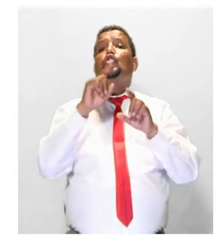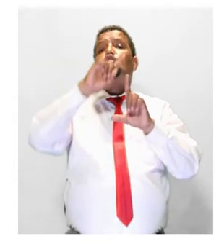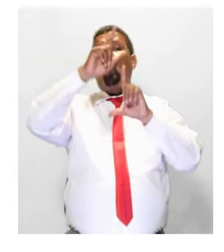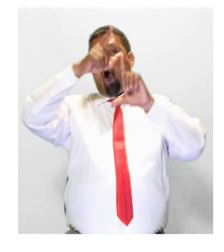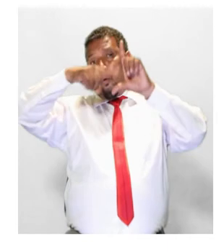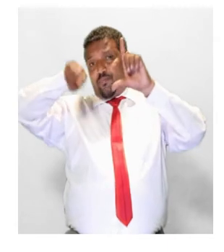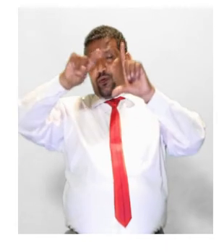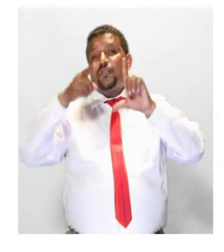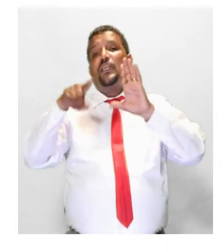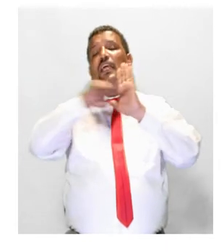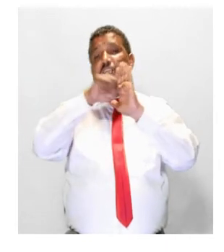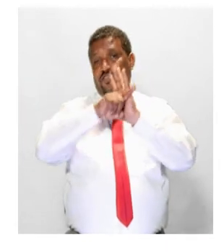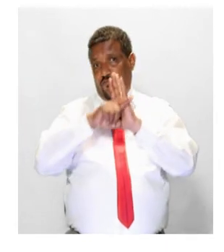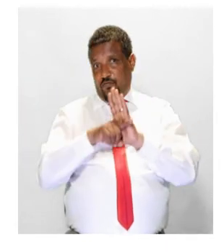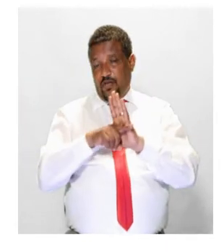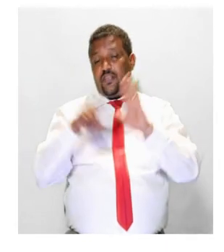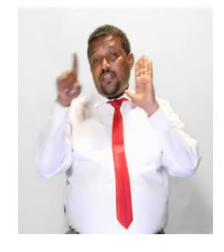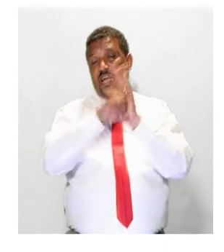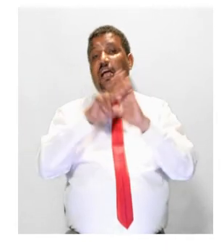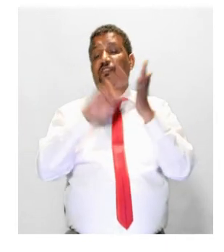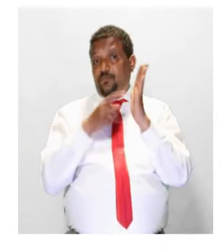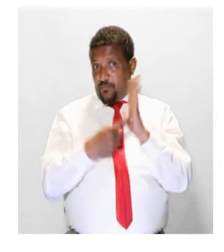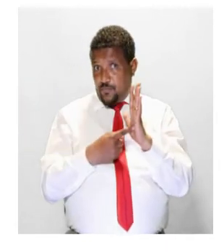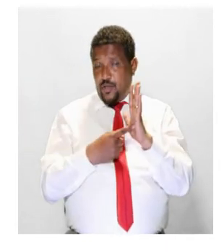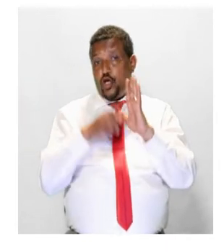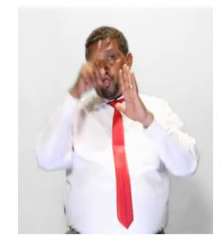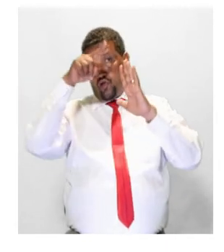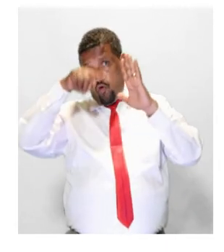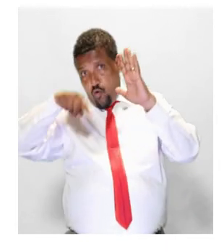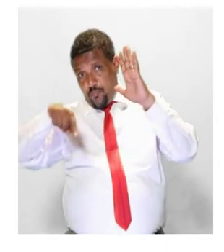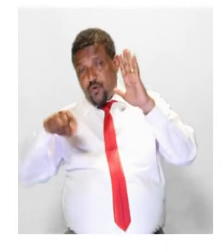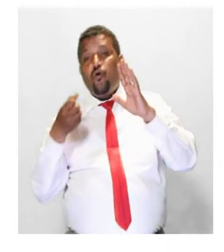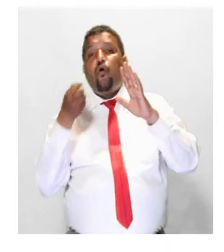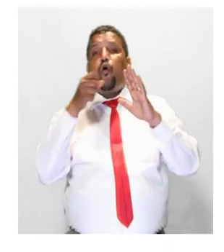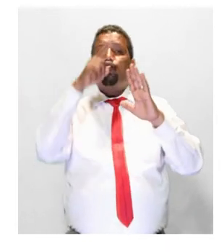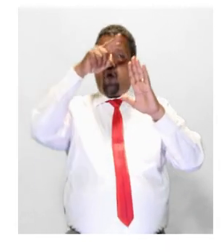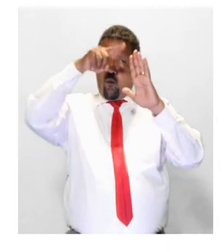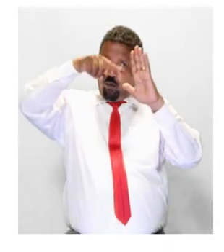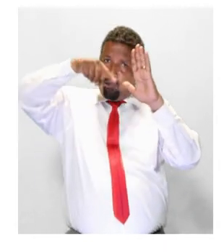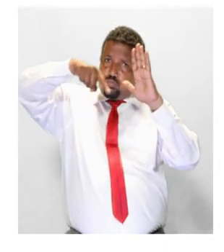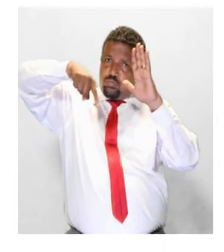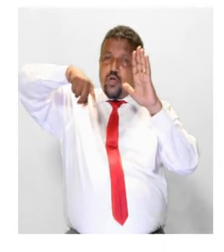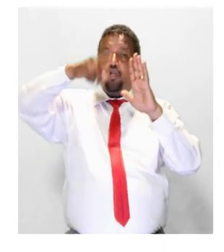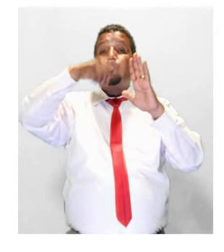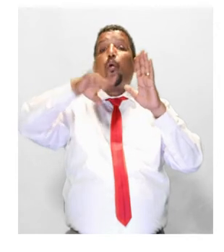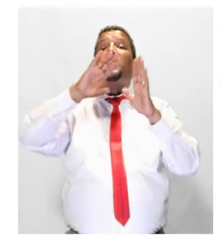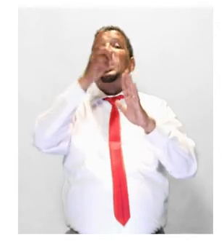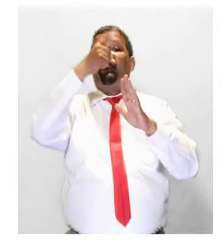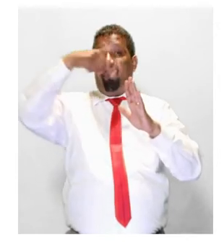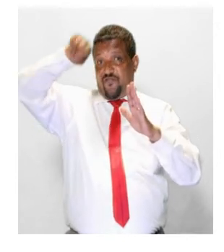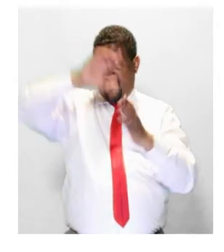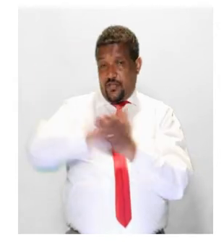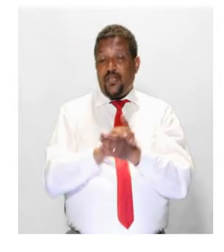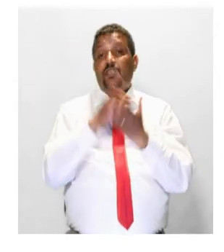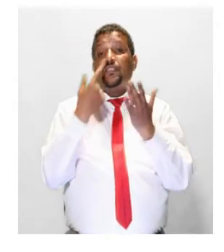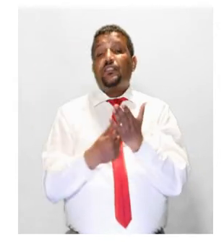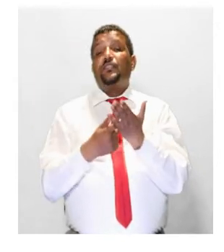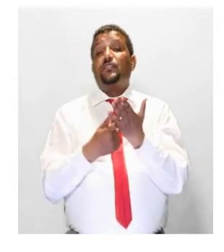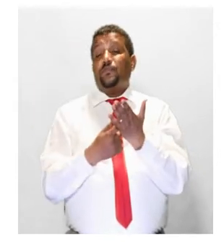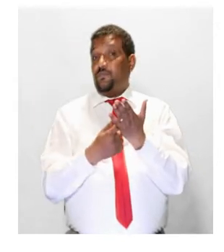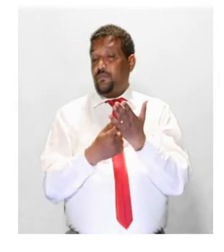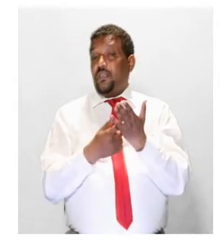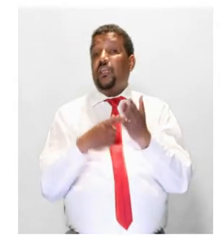negative, or indifference curves are negatively sloped, or they are downward sloping curves. This is the indifference